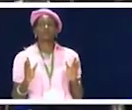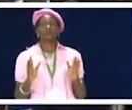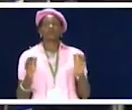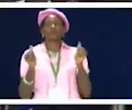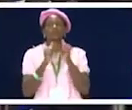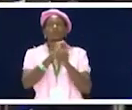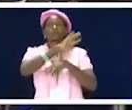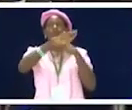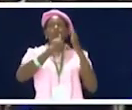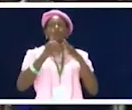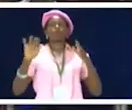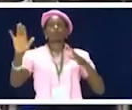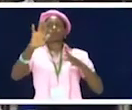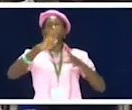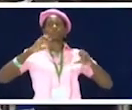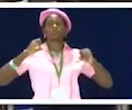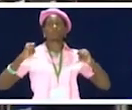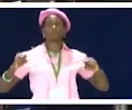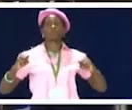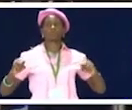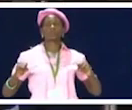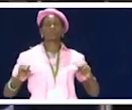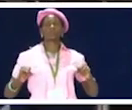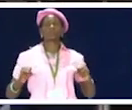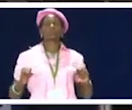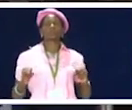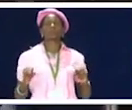with all your strength.